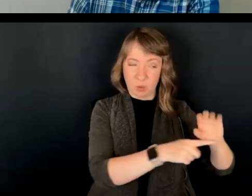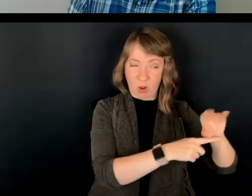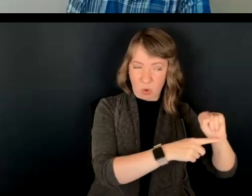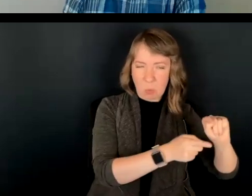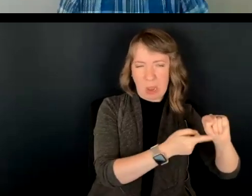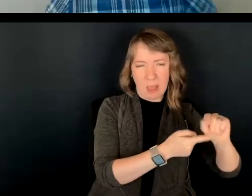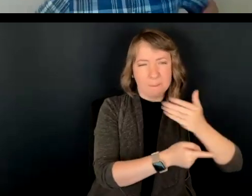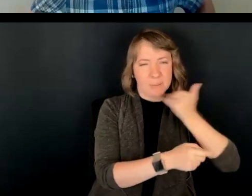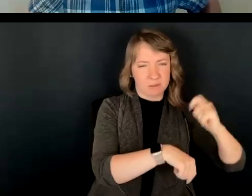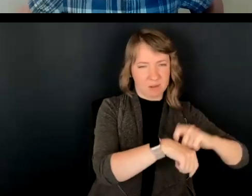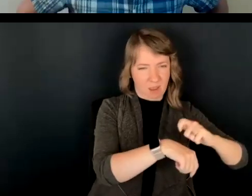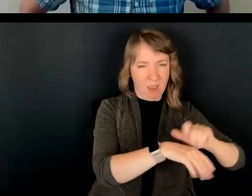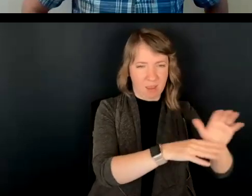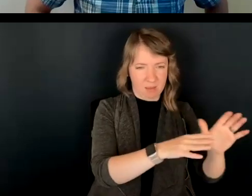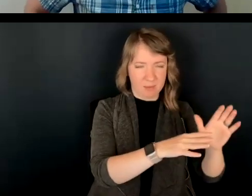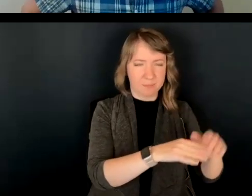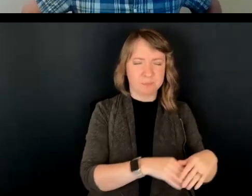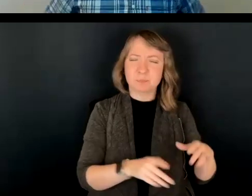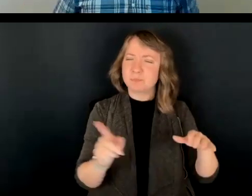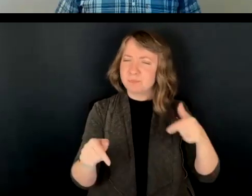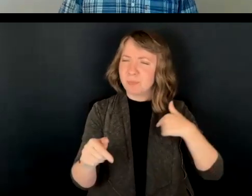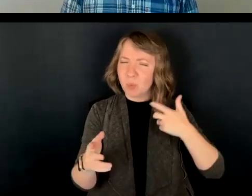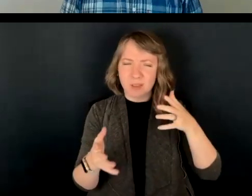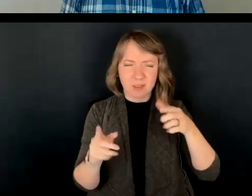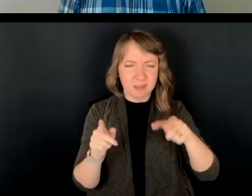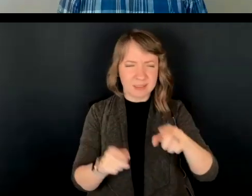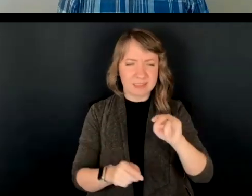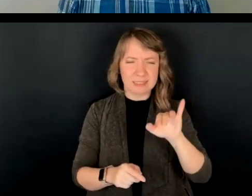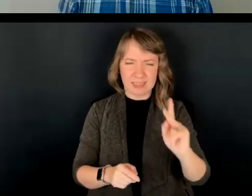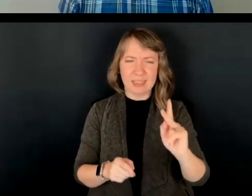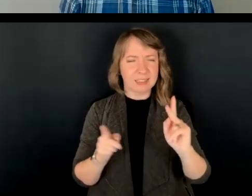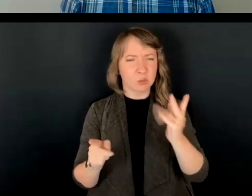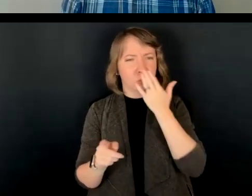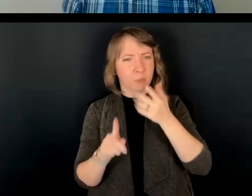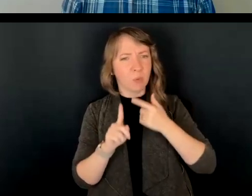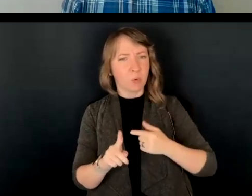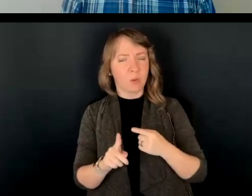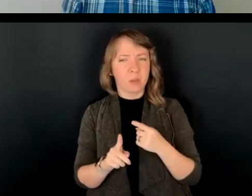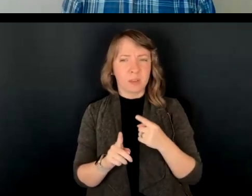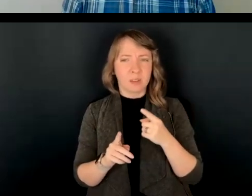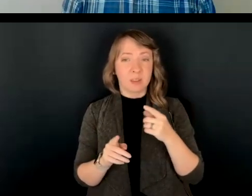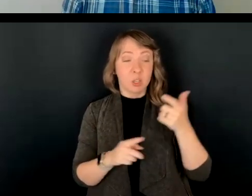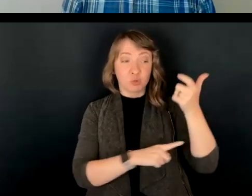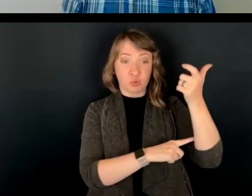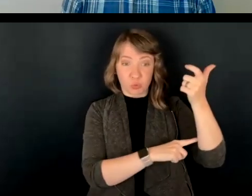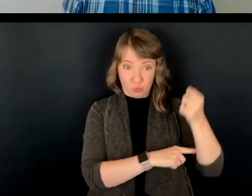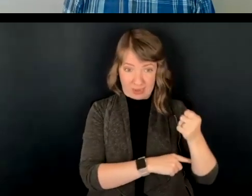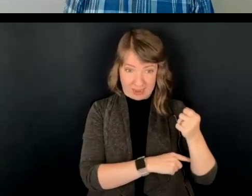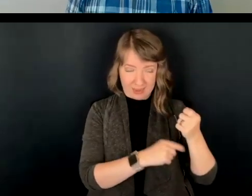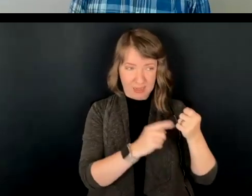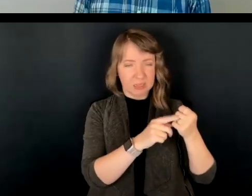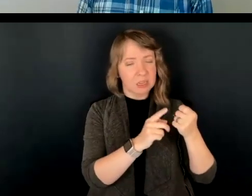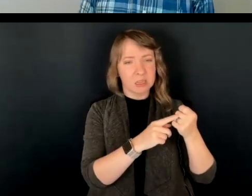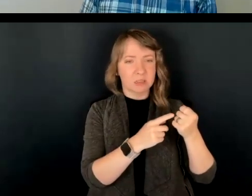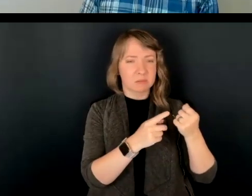that Nick, you made a really great point. One of the reasons why a grant is so different for partners